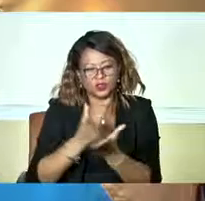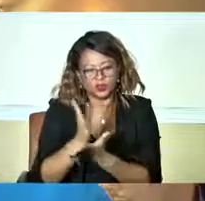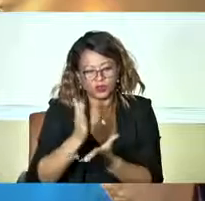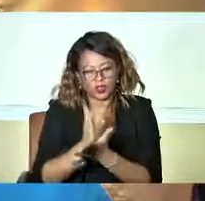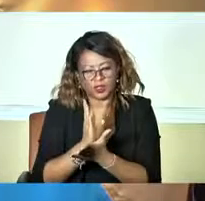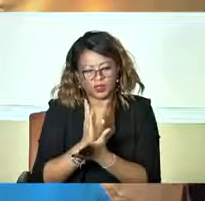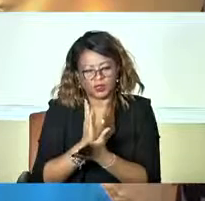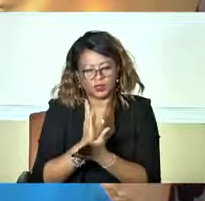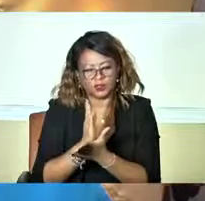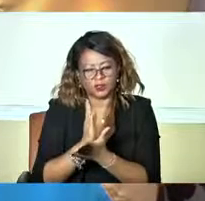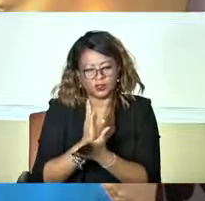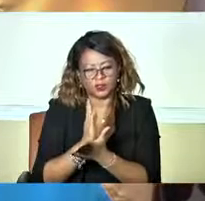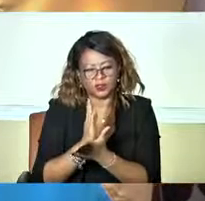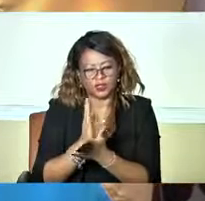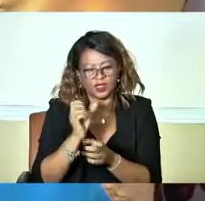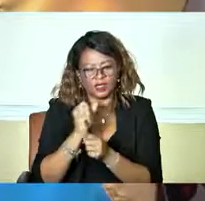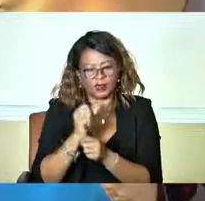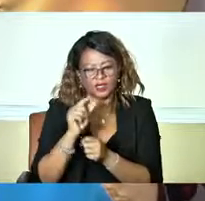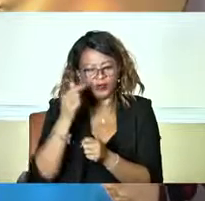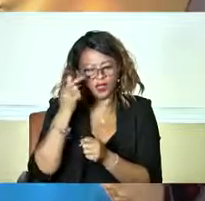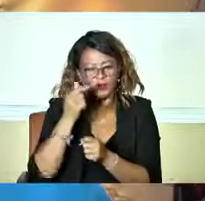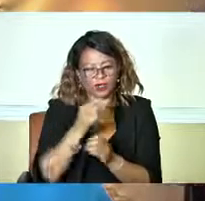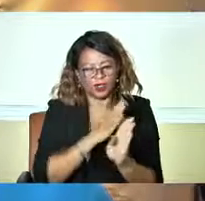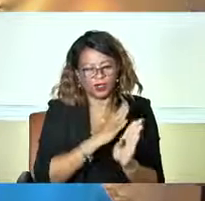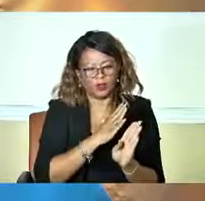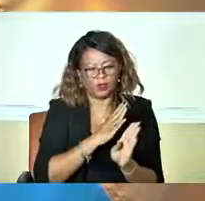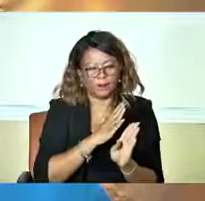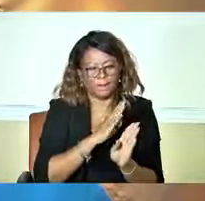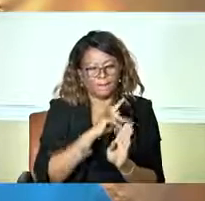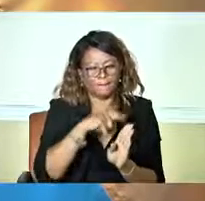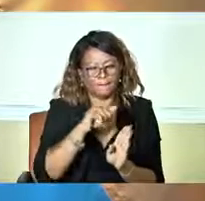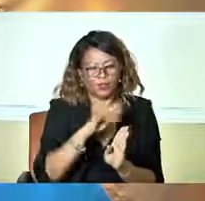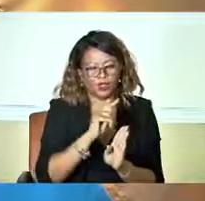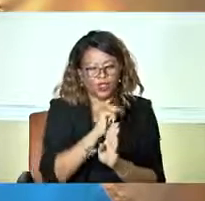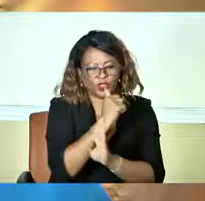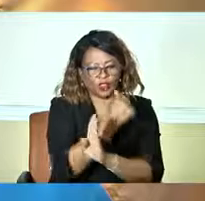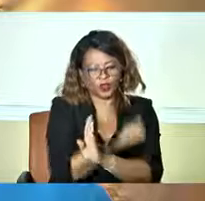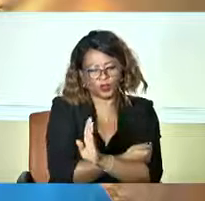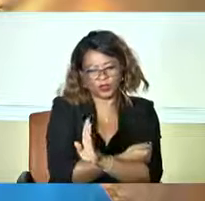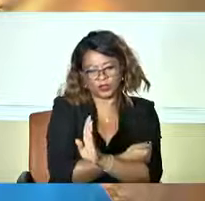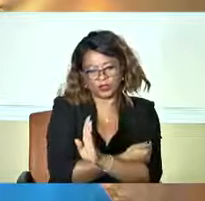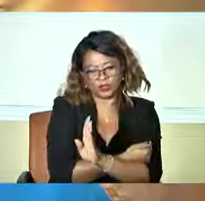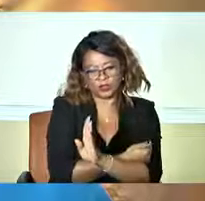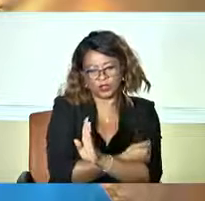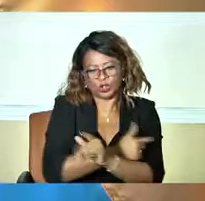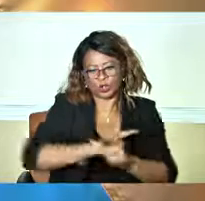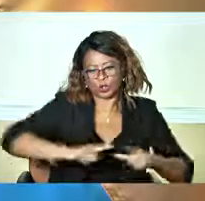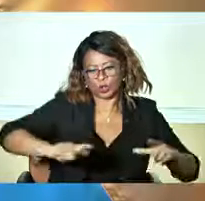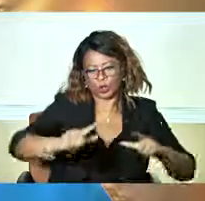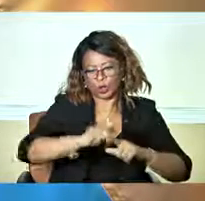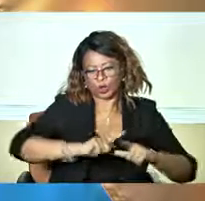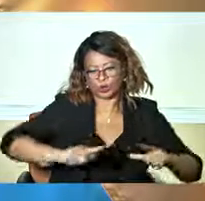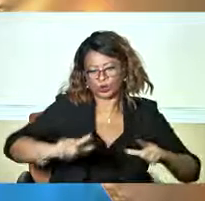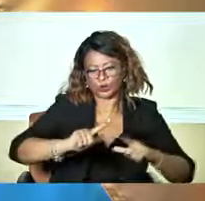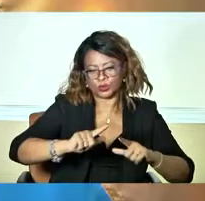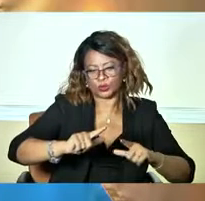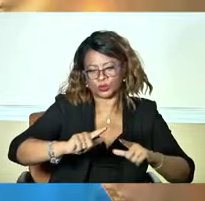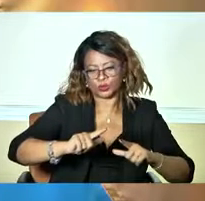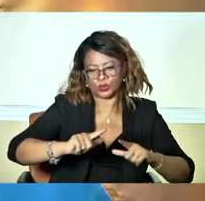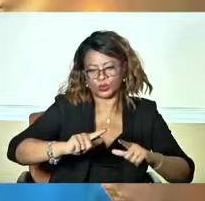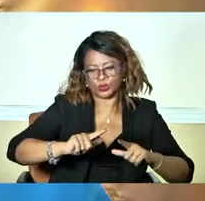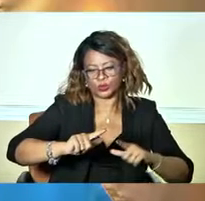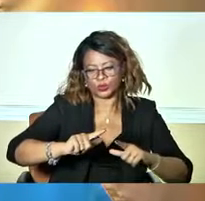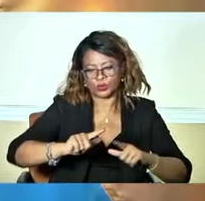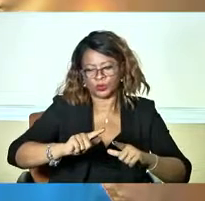and obligations presently held by the Grand Bahama Port Authority to a local authority comprised of